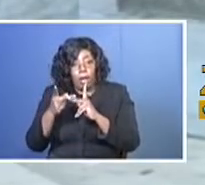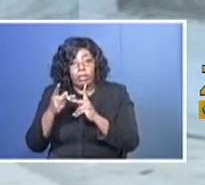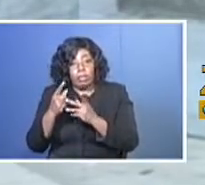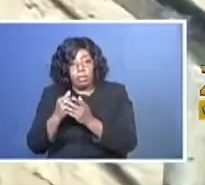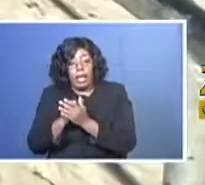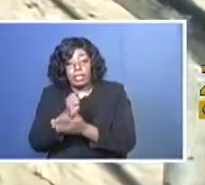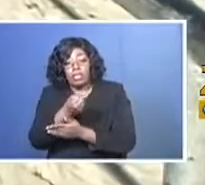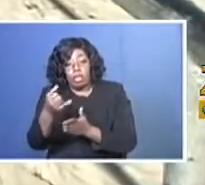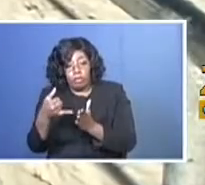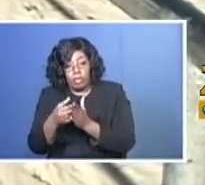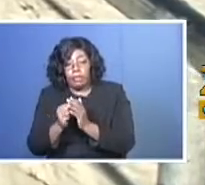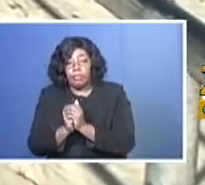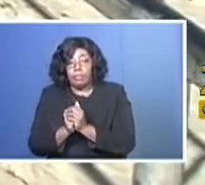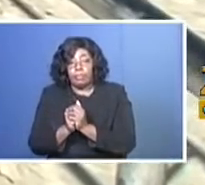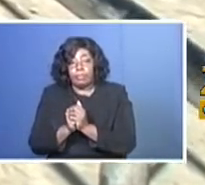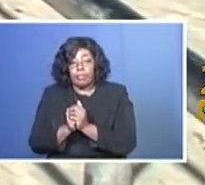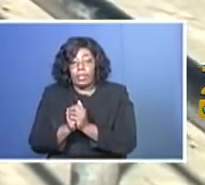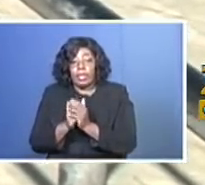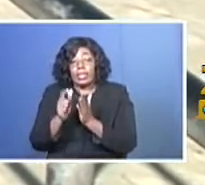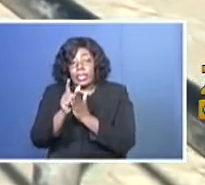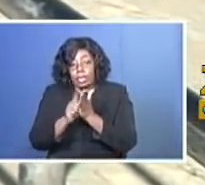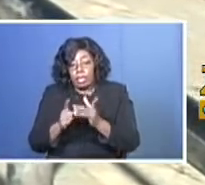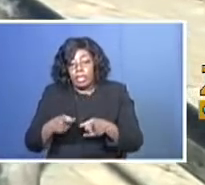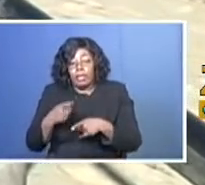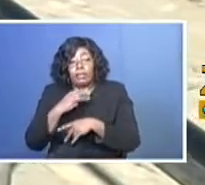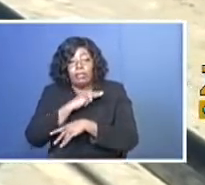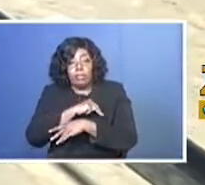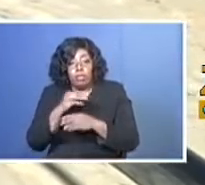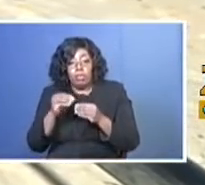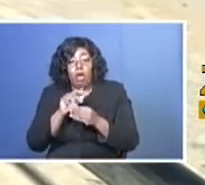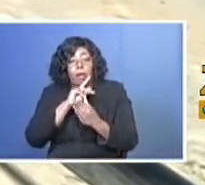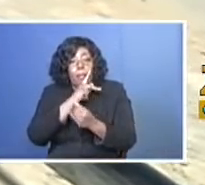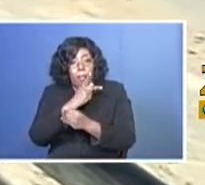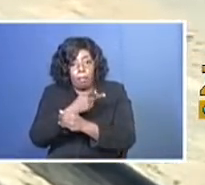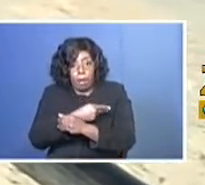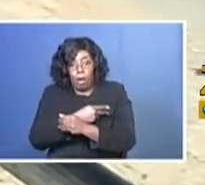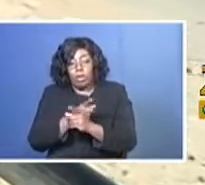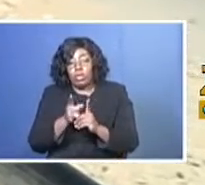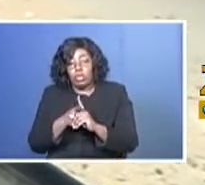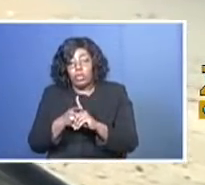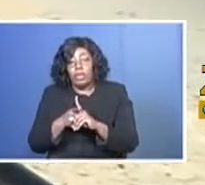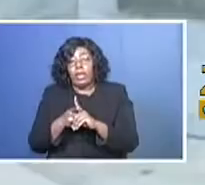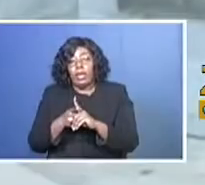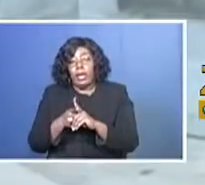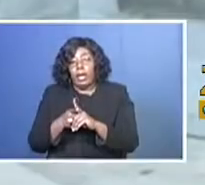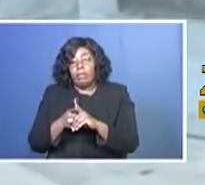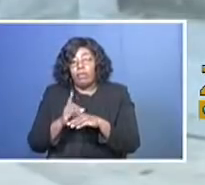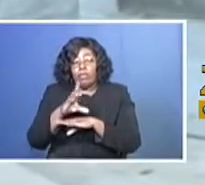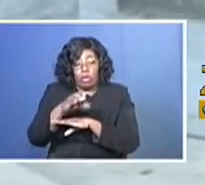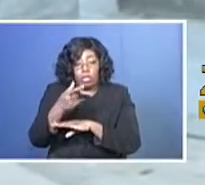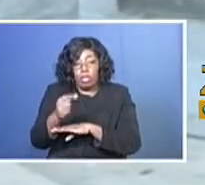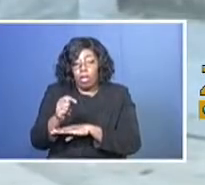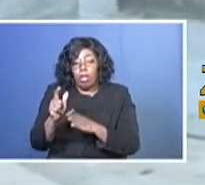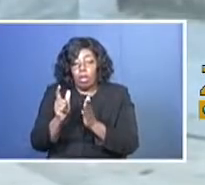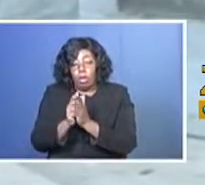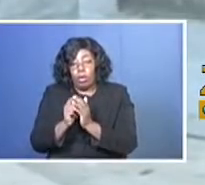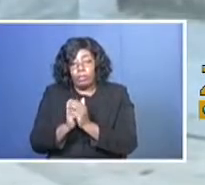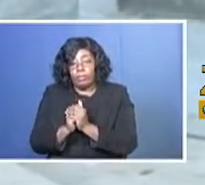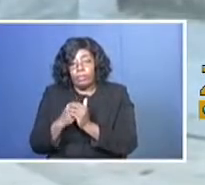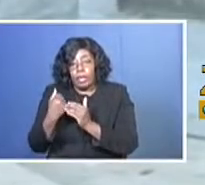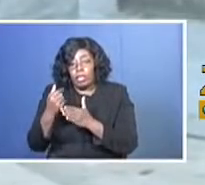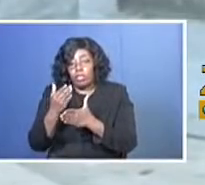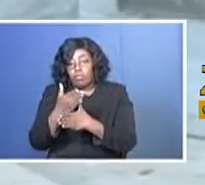The legislation gives the ministry more power to enforce the law. With the access and benefit sharing